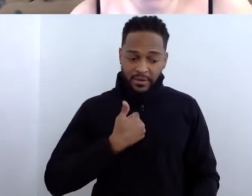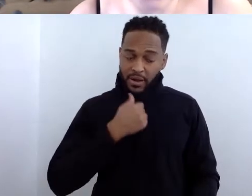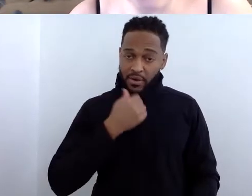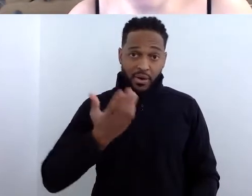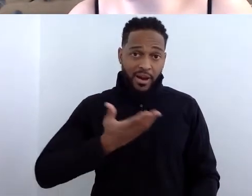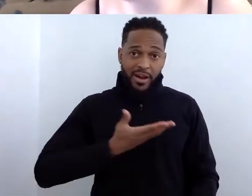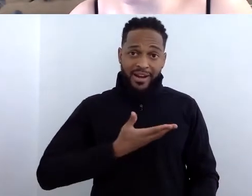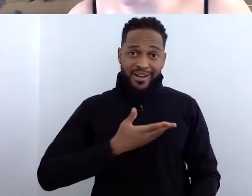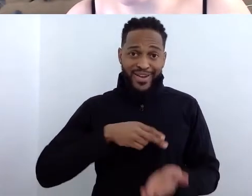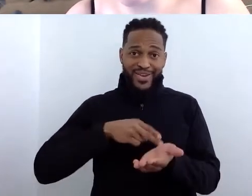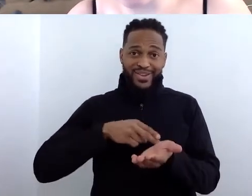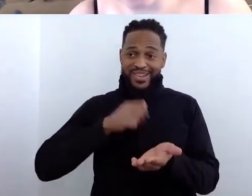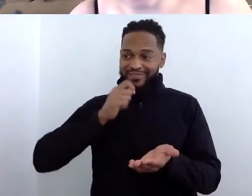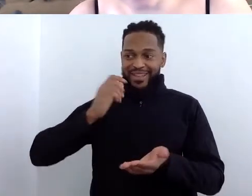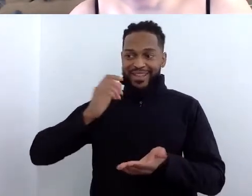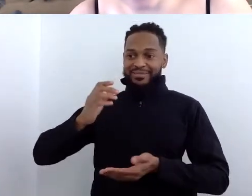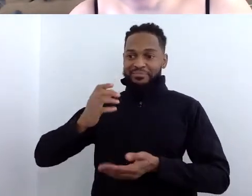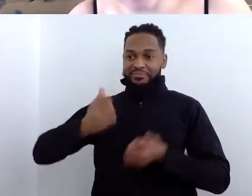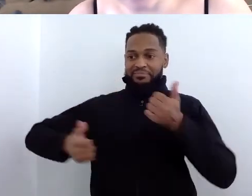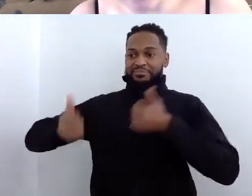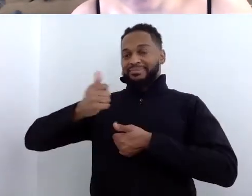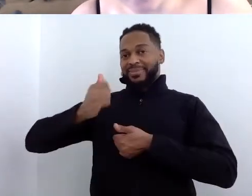I'm not in charge of that. But